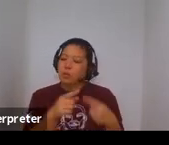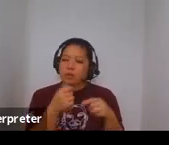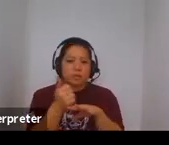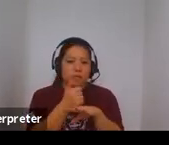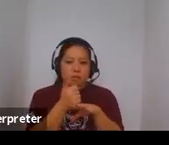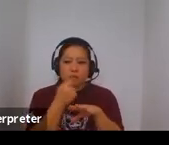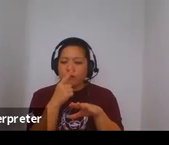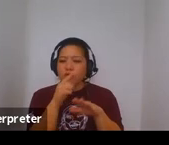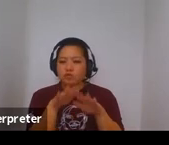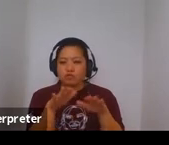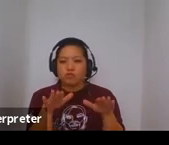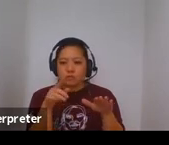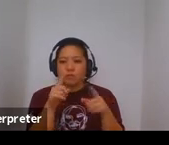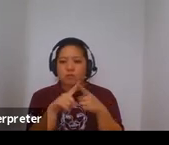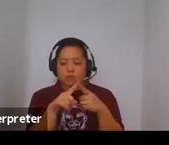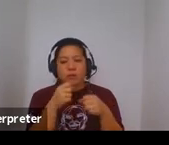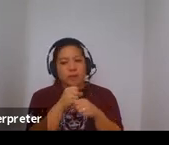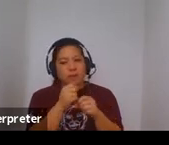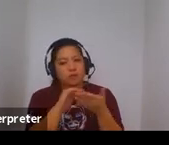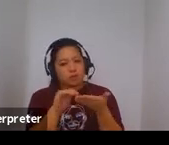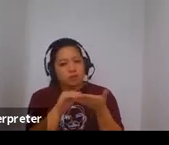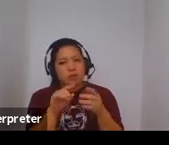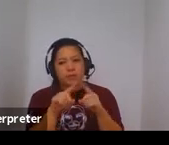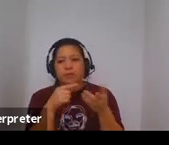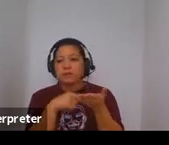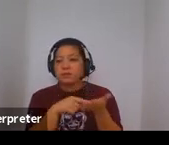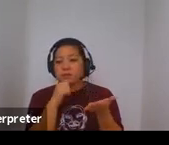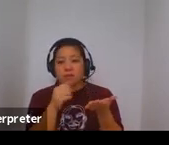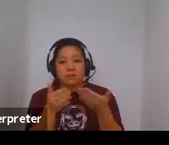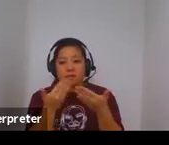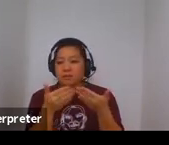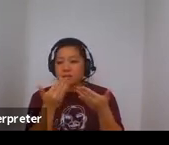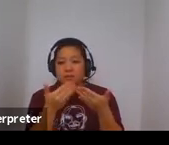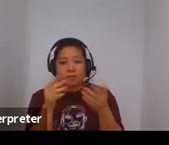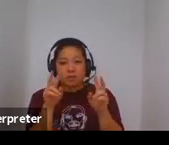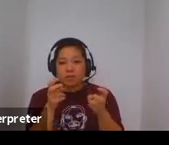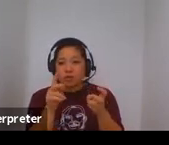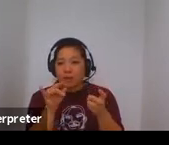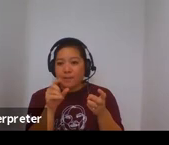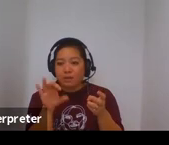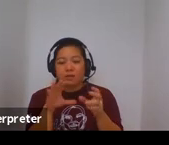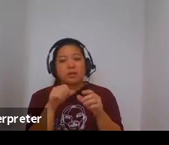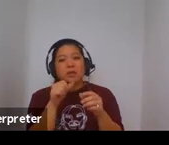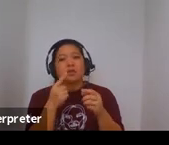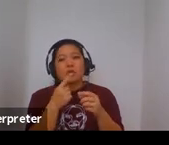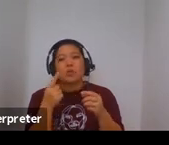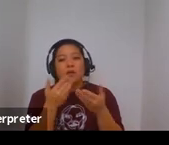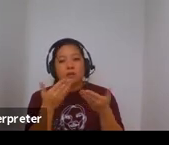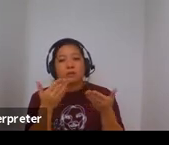making excuses. I'm just saying that this is not an easy topic, and there's not just one type